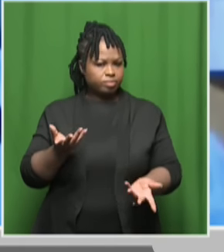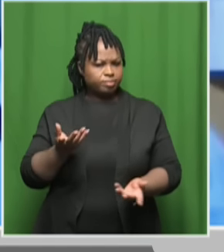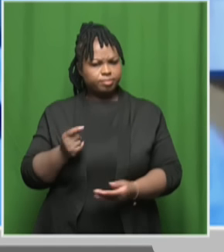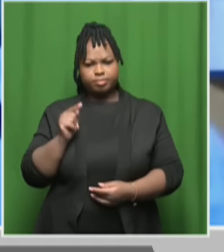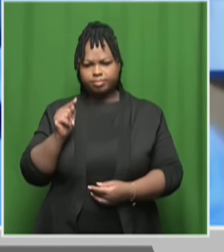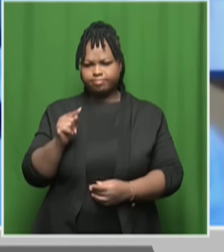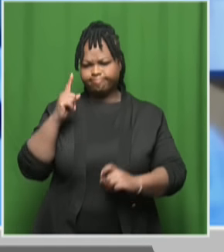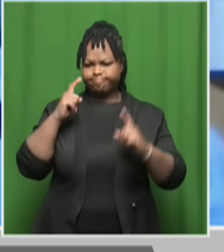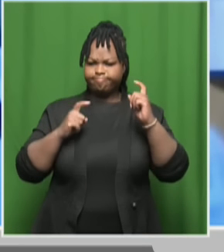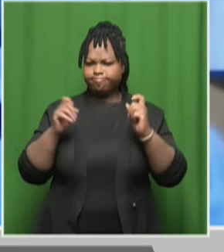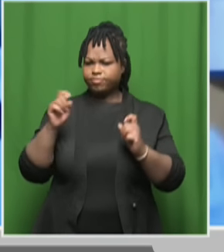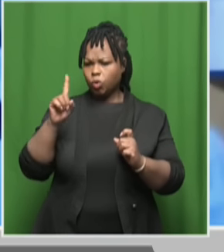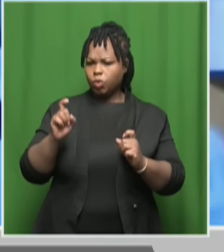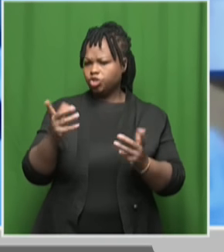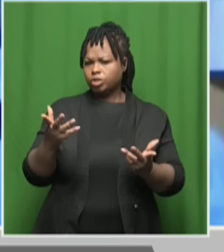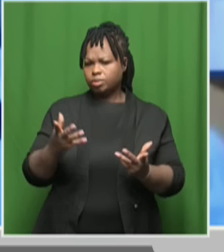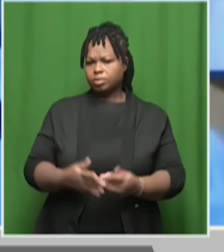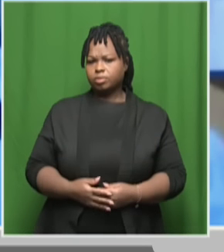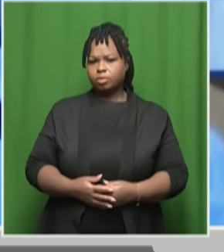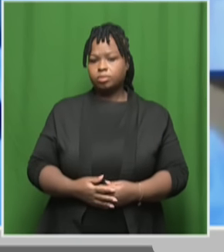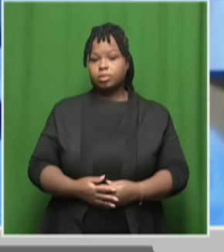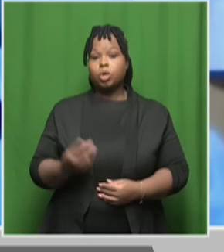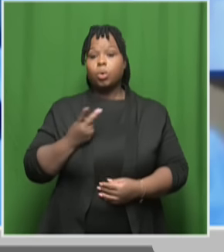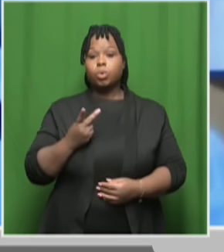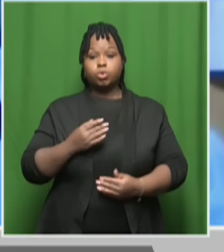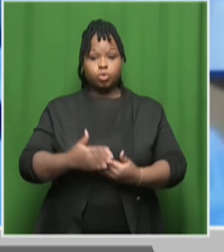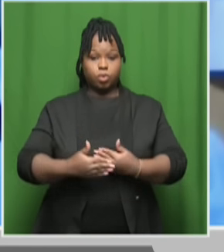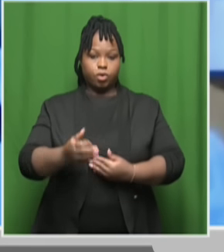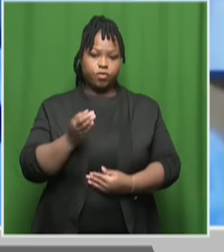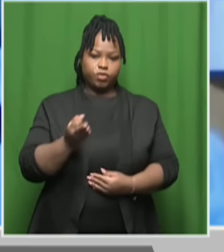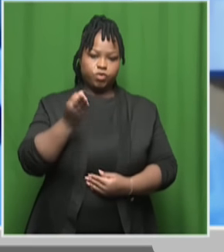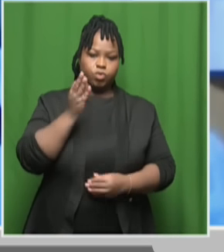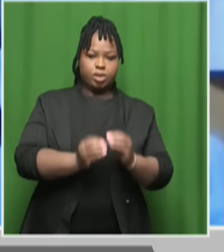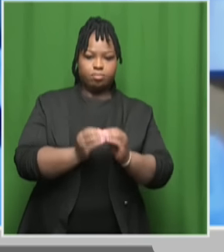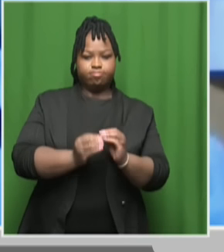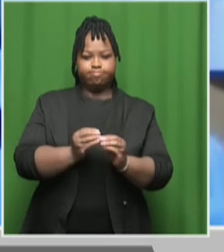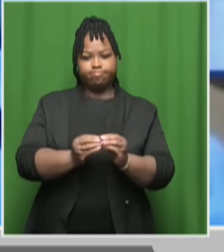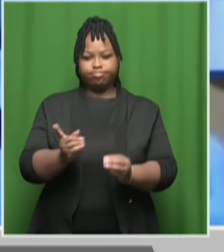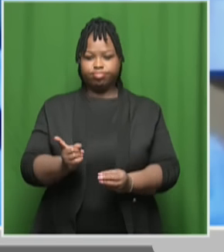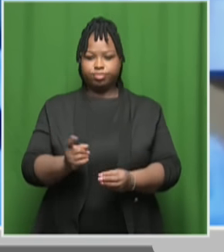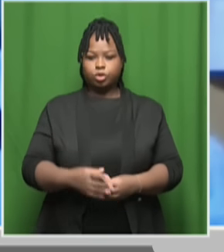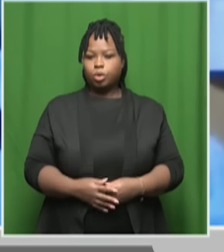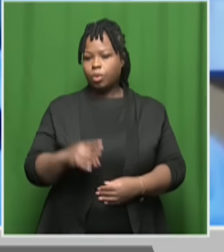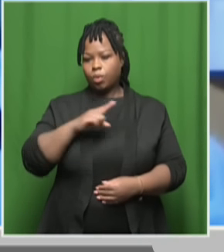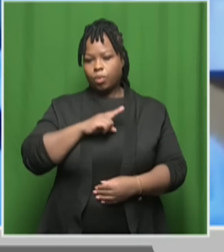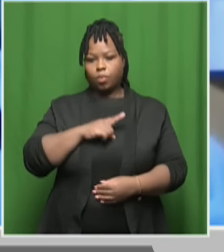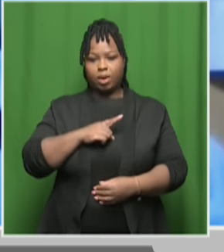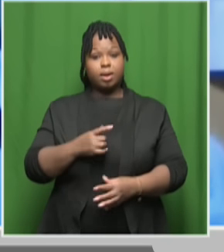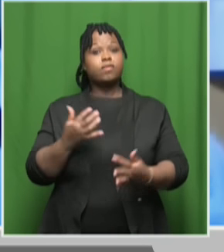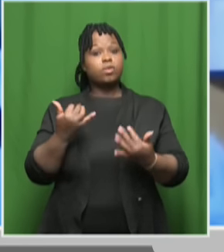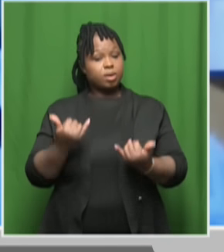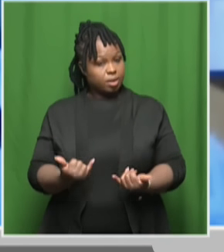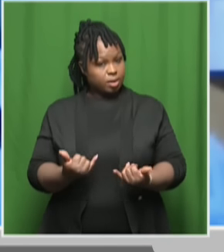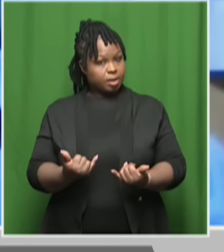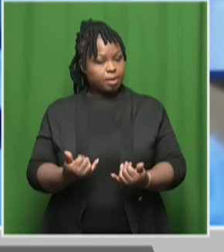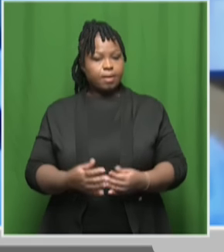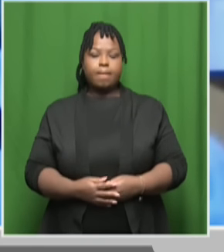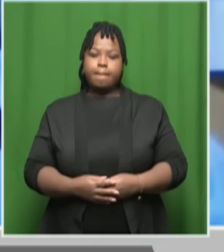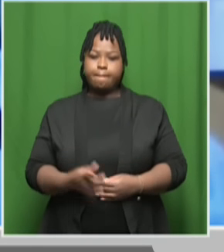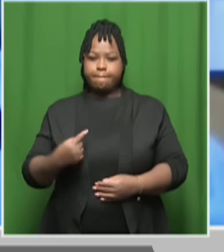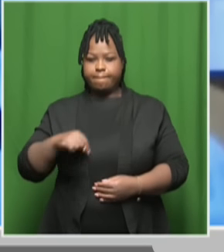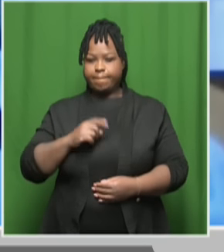that raises the question of going forward and fixing it. Because as things stand right now,